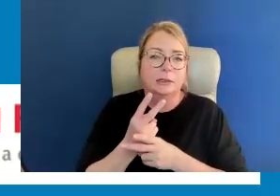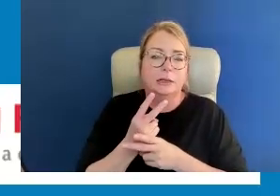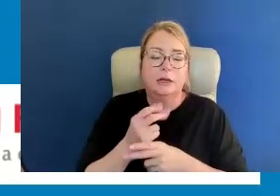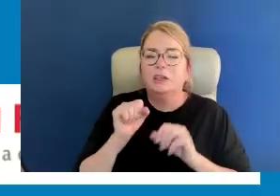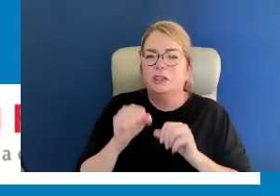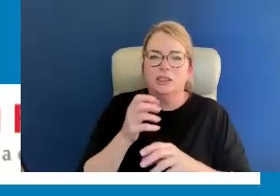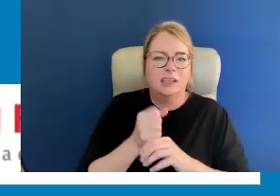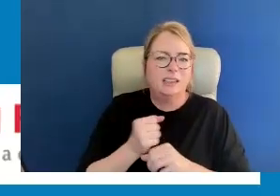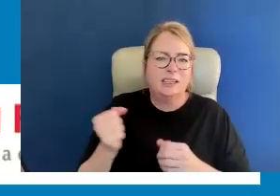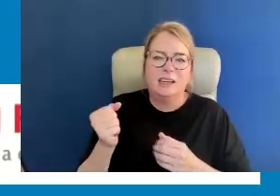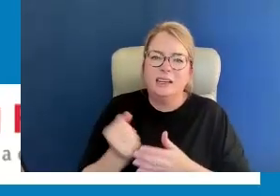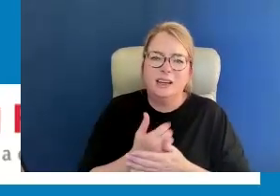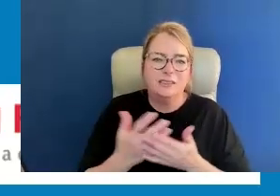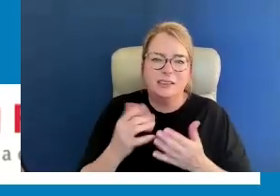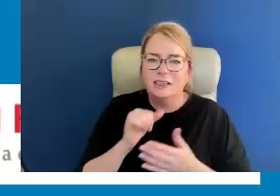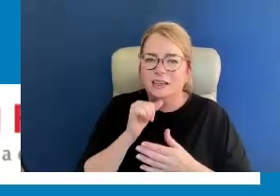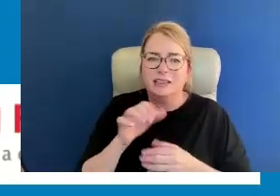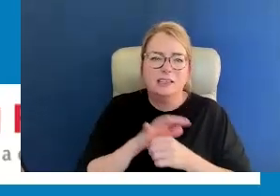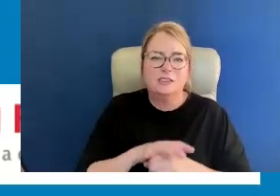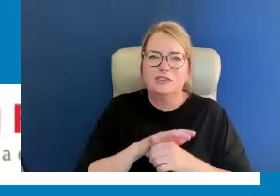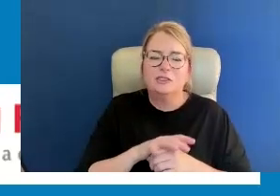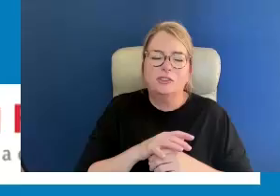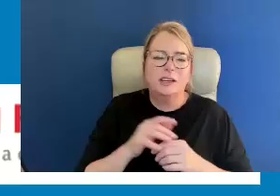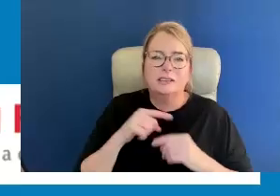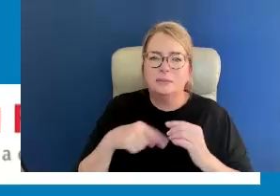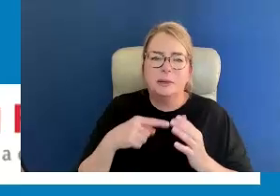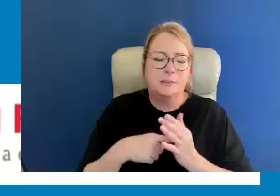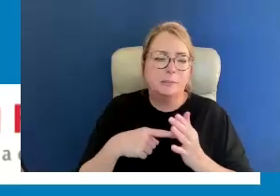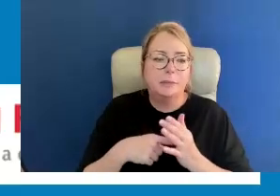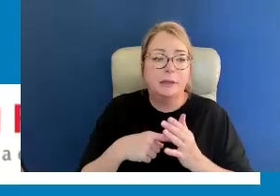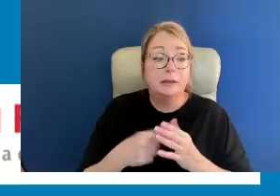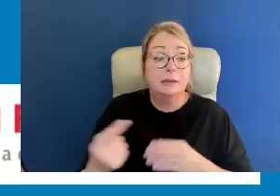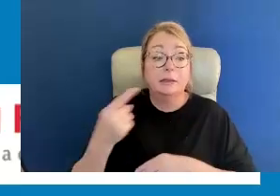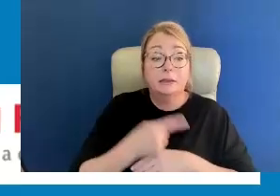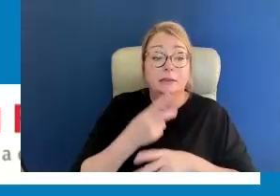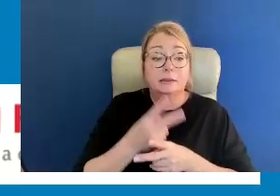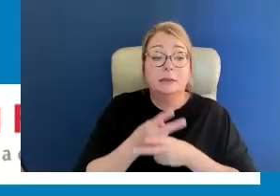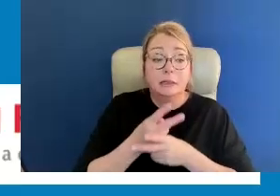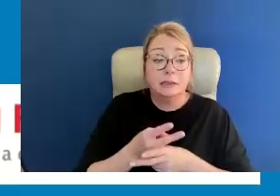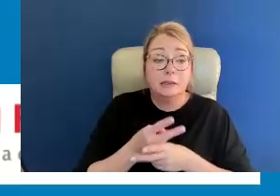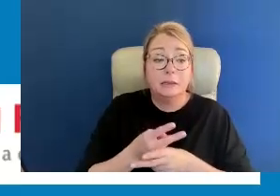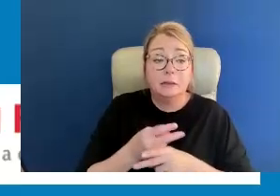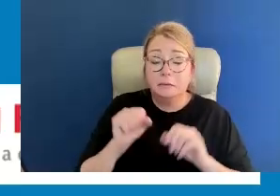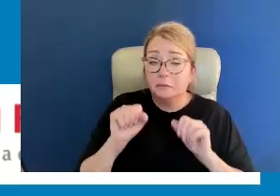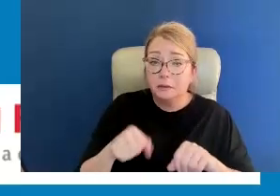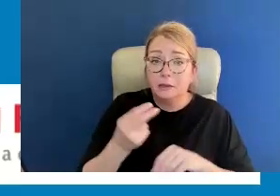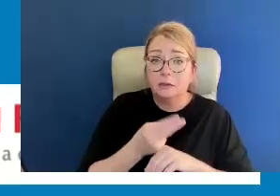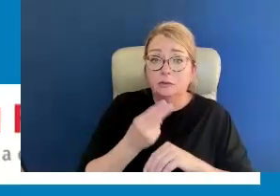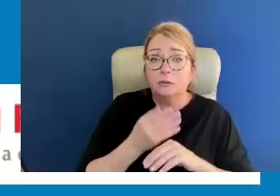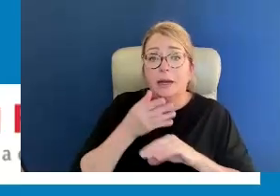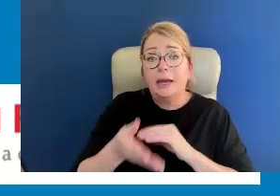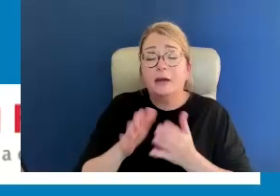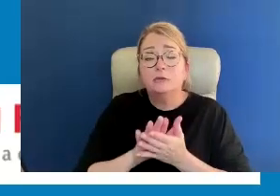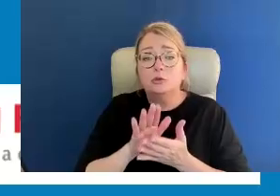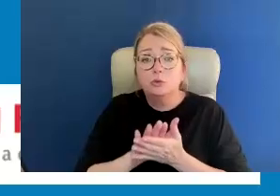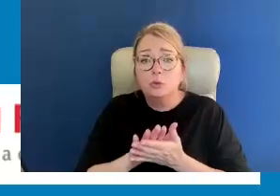need without stressing over every bill. Now, a dependent daycare flexible spending account can be used for childcare, after school programs, or care